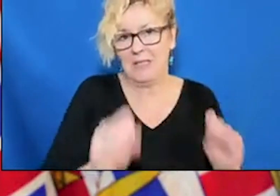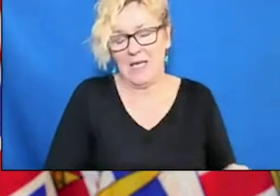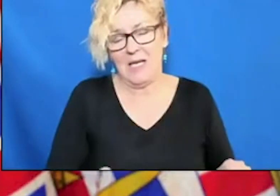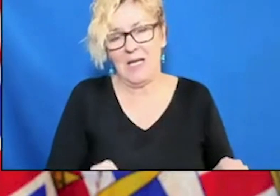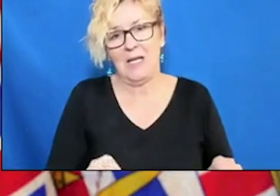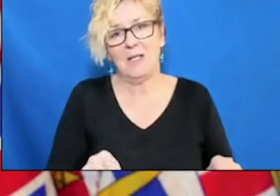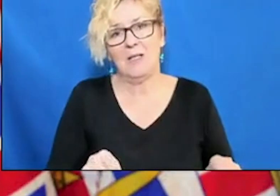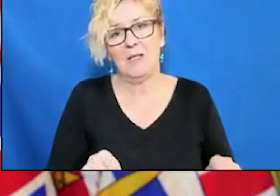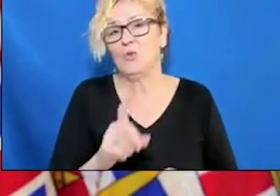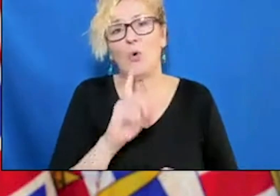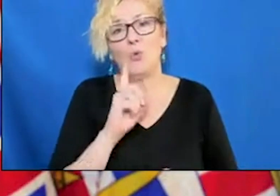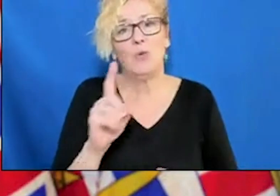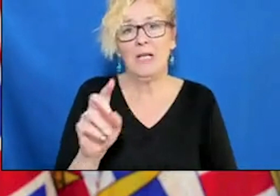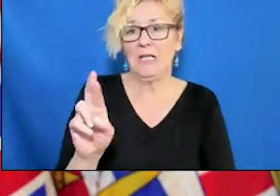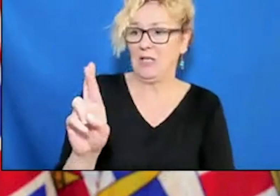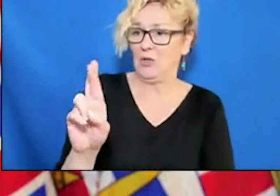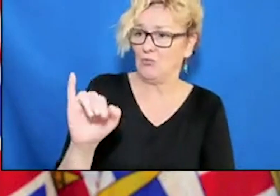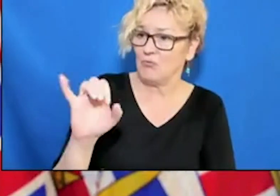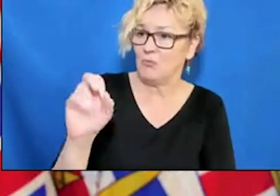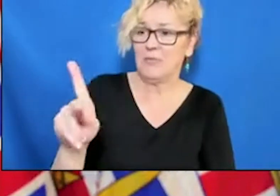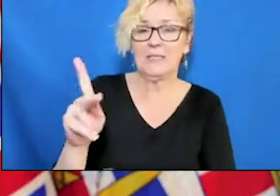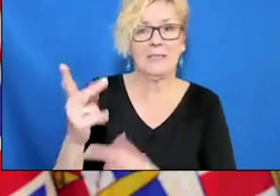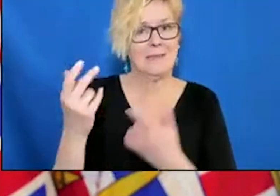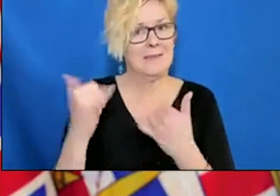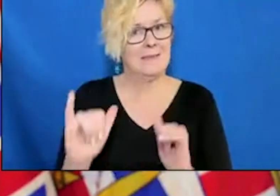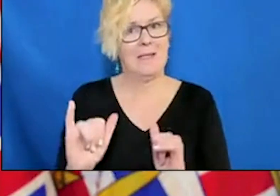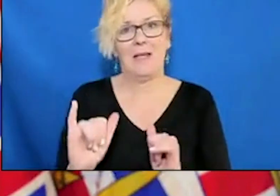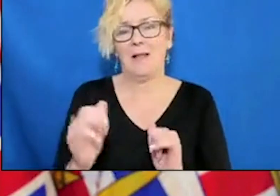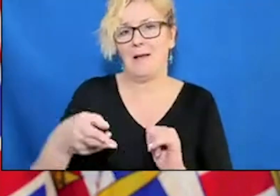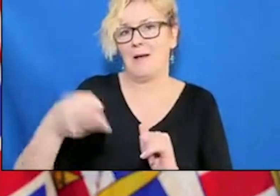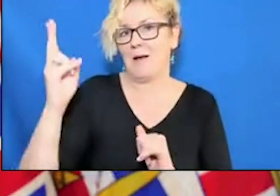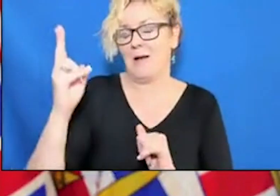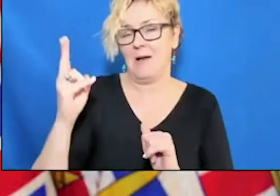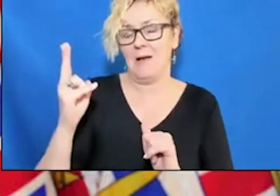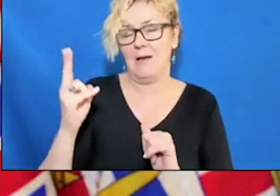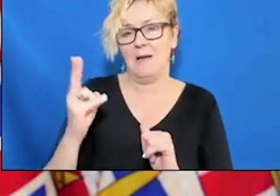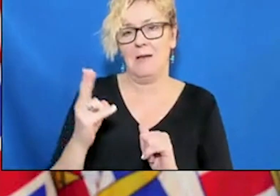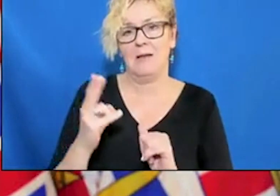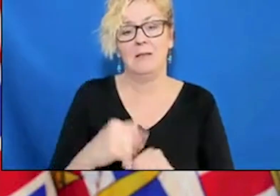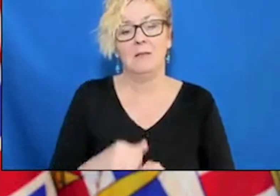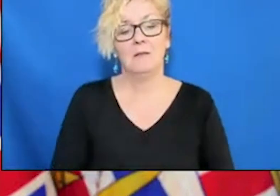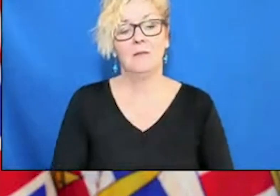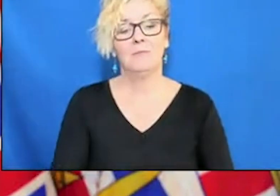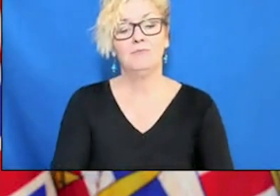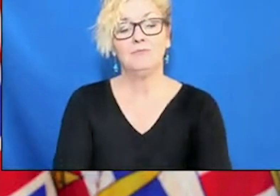understand that, and we will be out making sure that businesses who are part of this whole